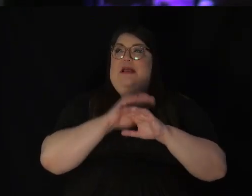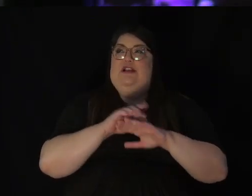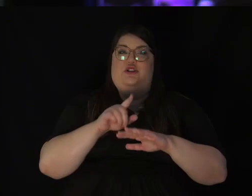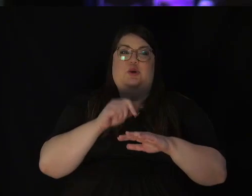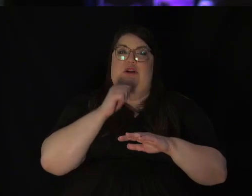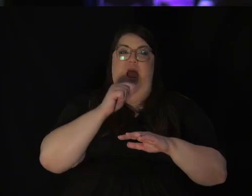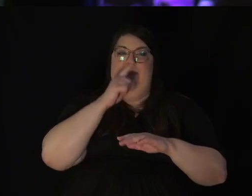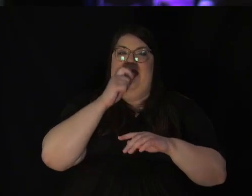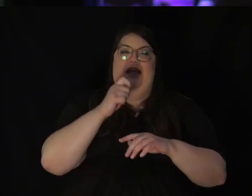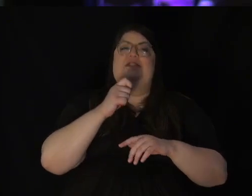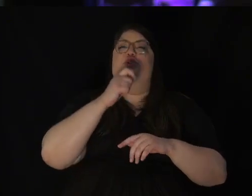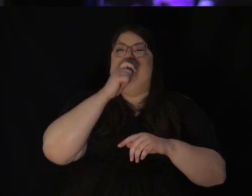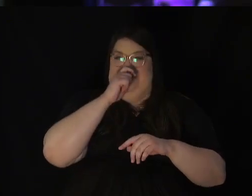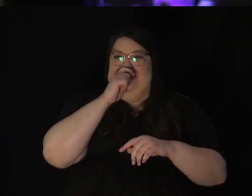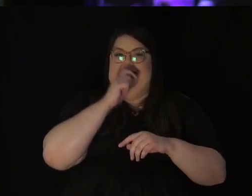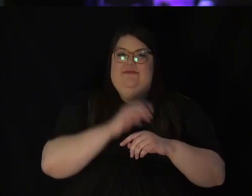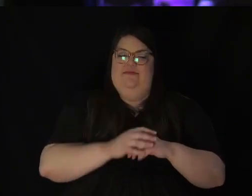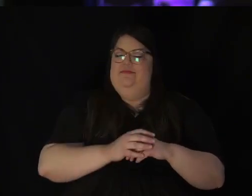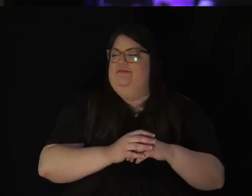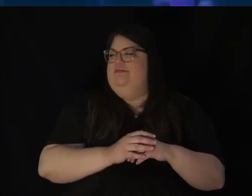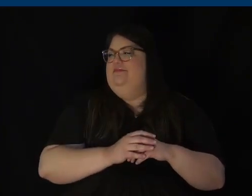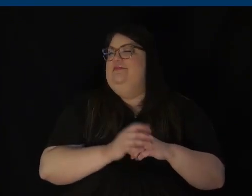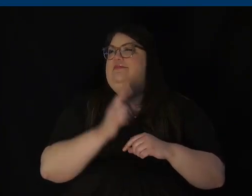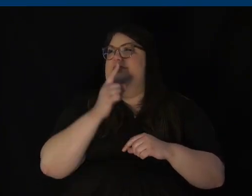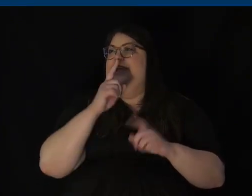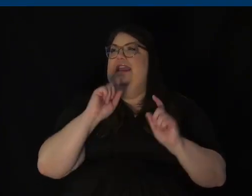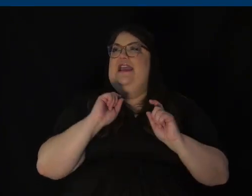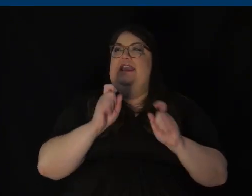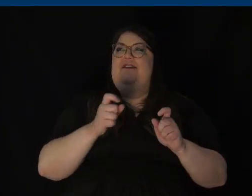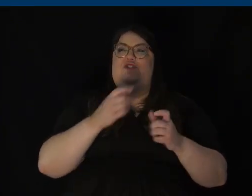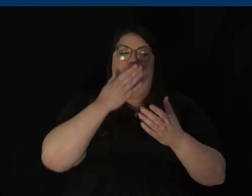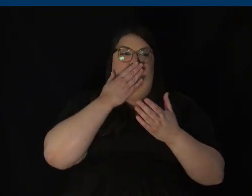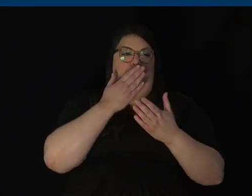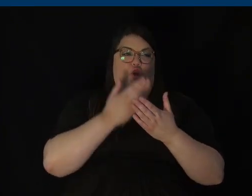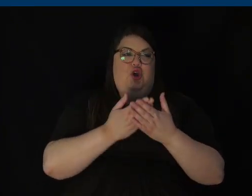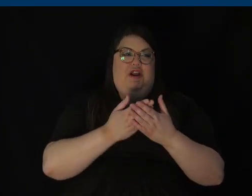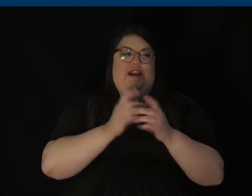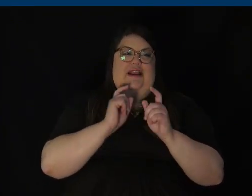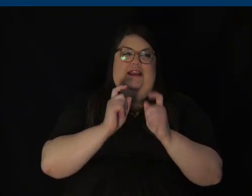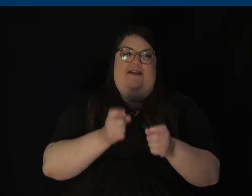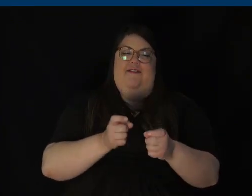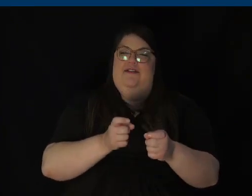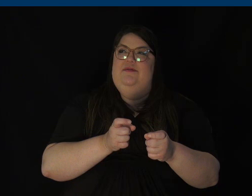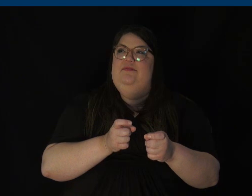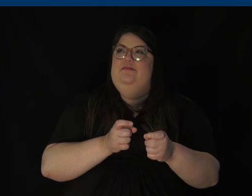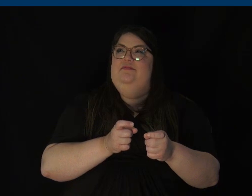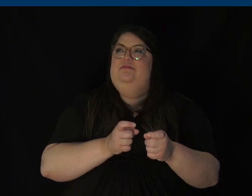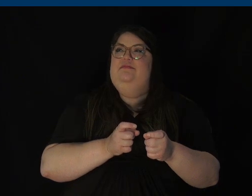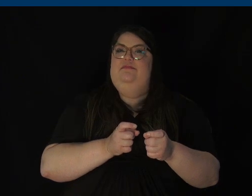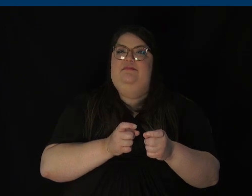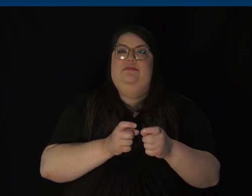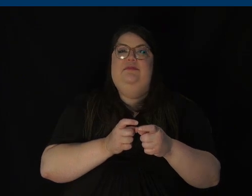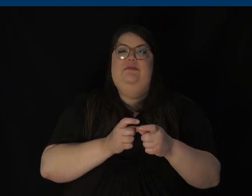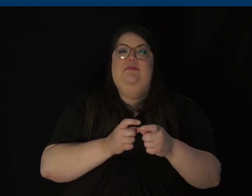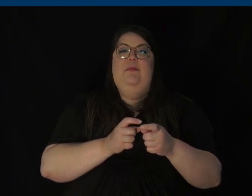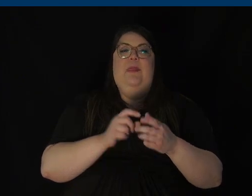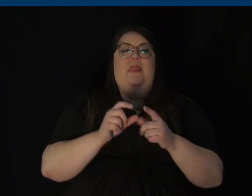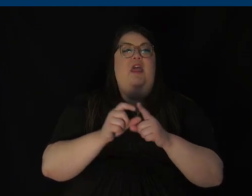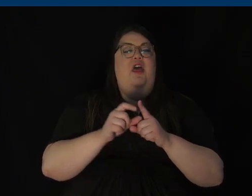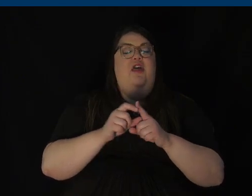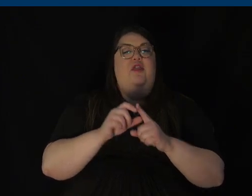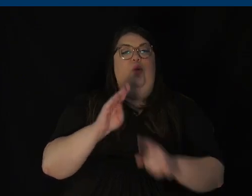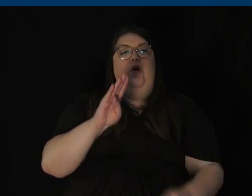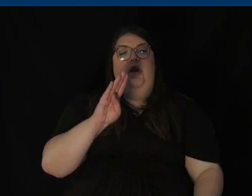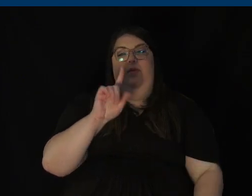sneezed. He gives you good gifts. The word bless here is the Hebrew word